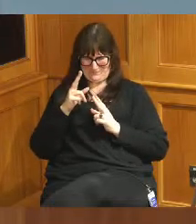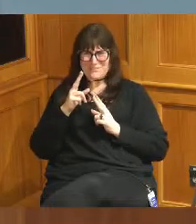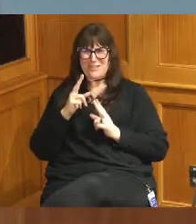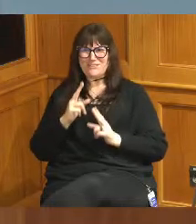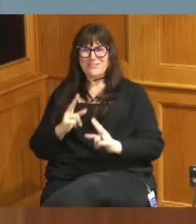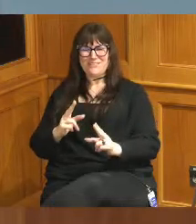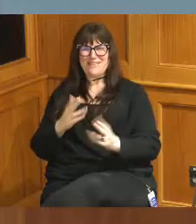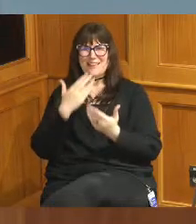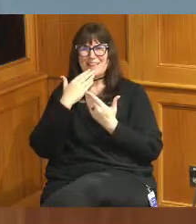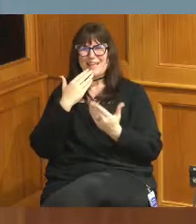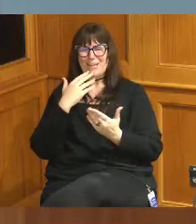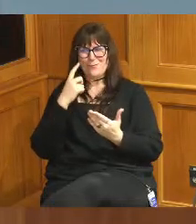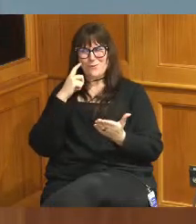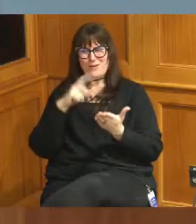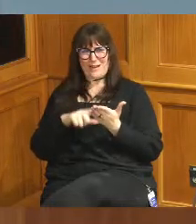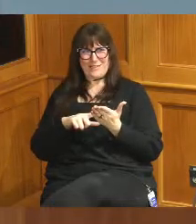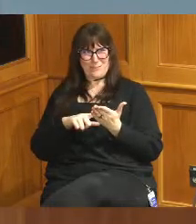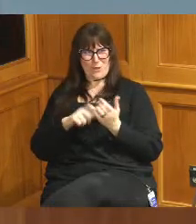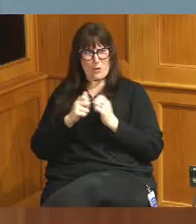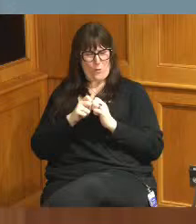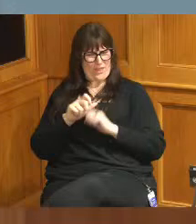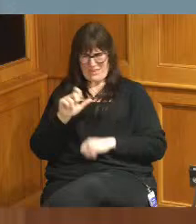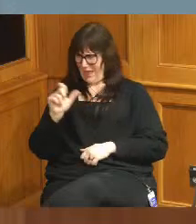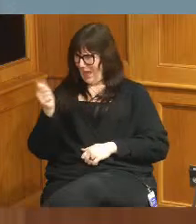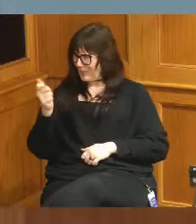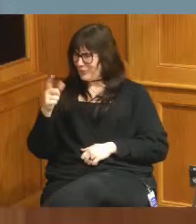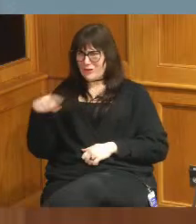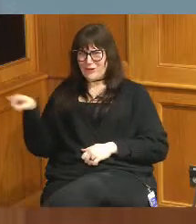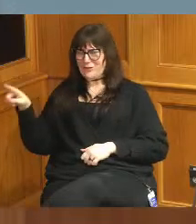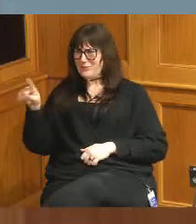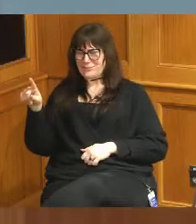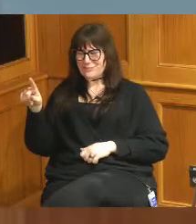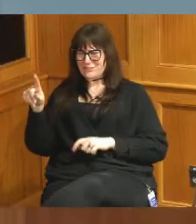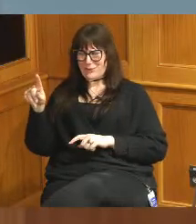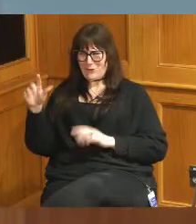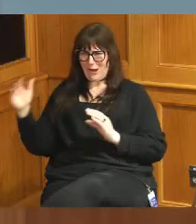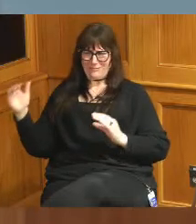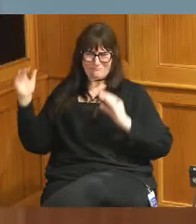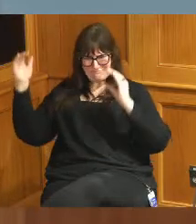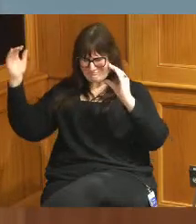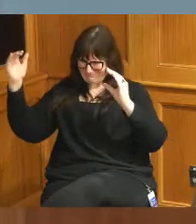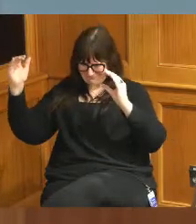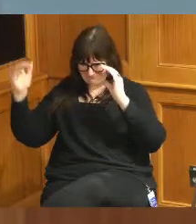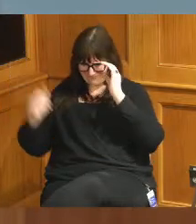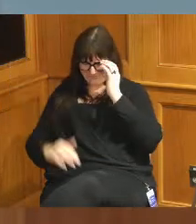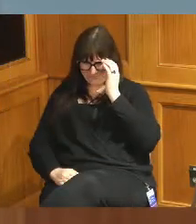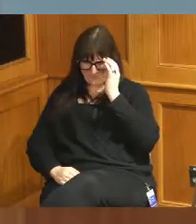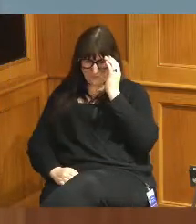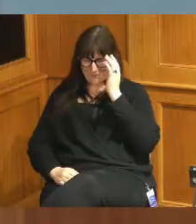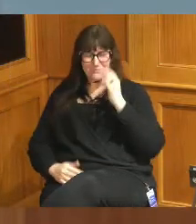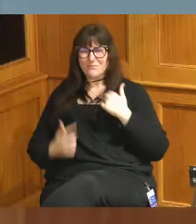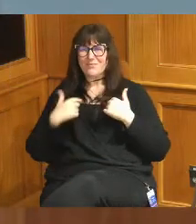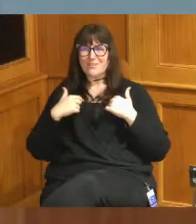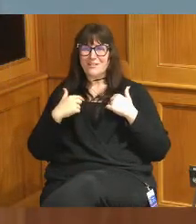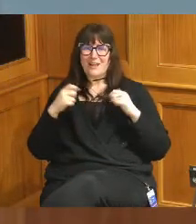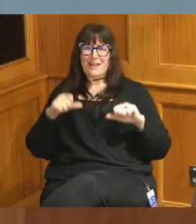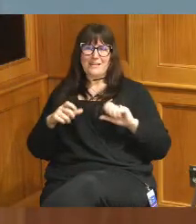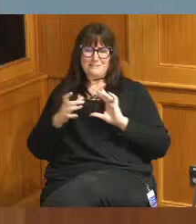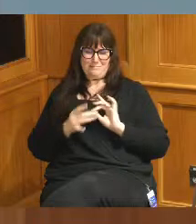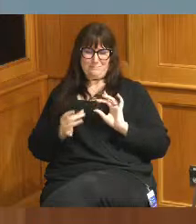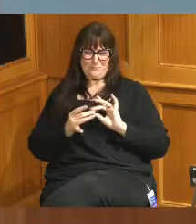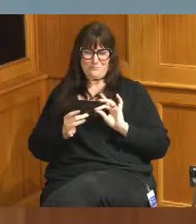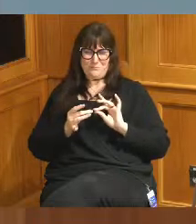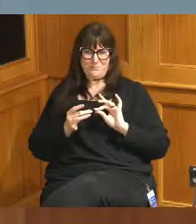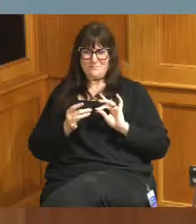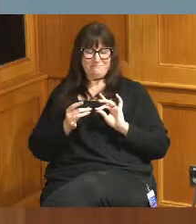recognized, especially amongst such reputable colleagues, that everyone was honored here today. I can only say all glory